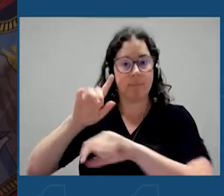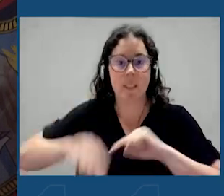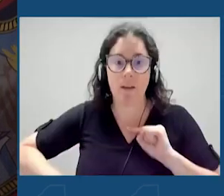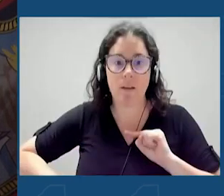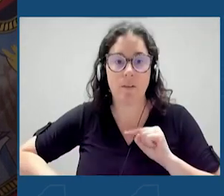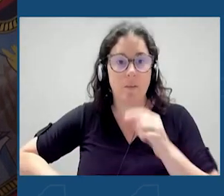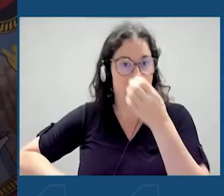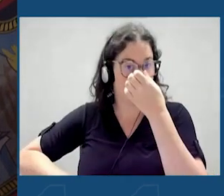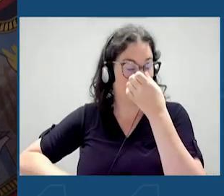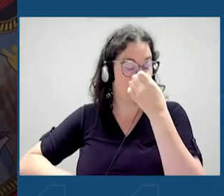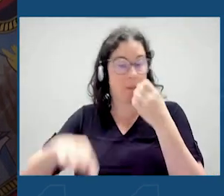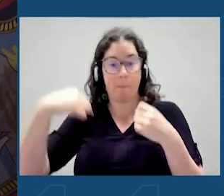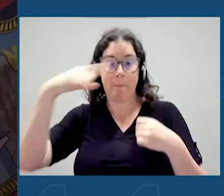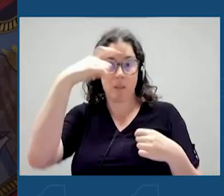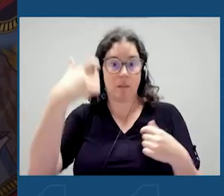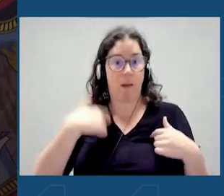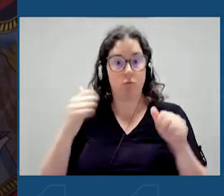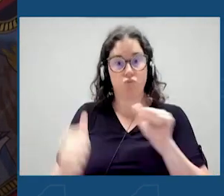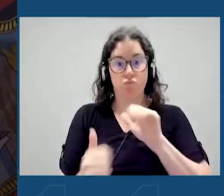get through me first.